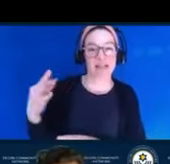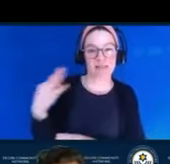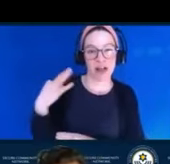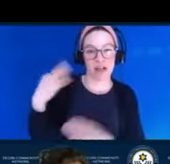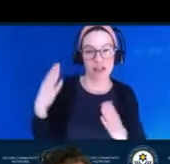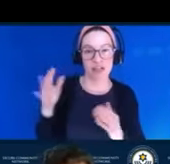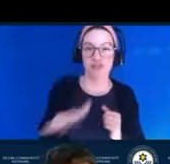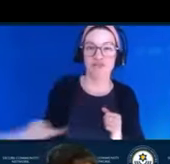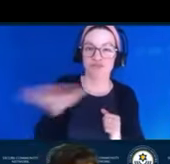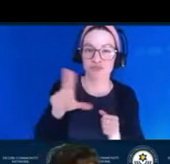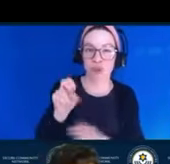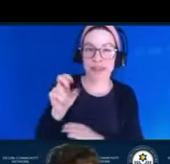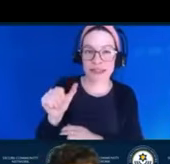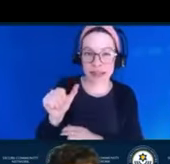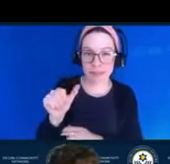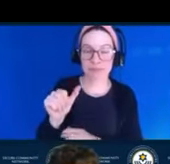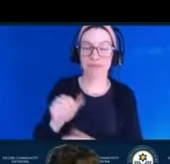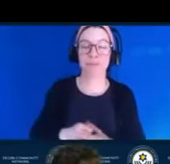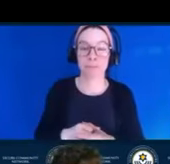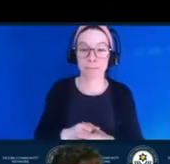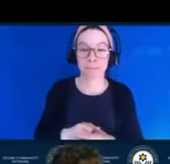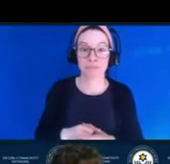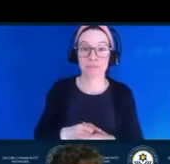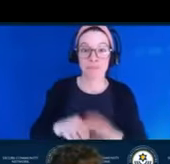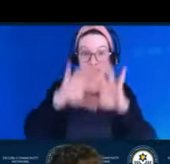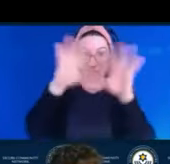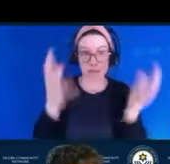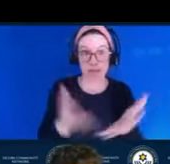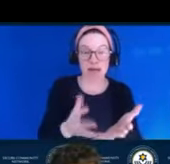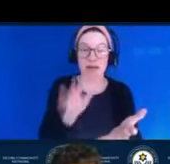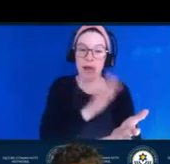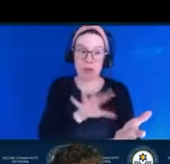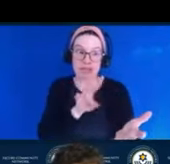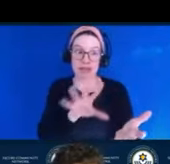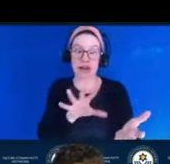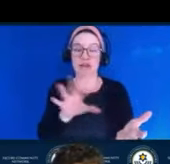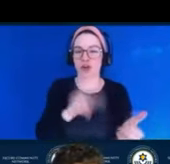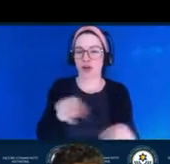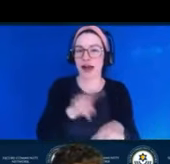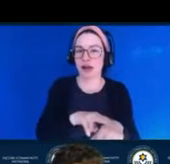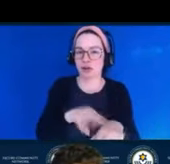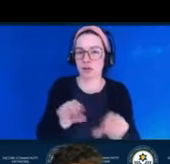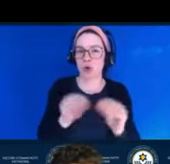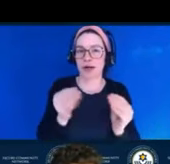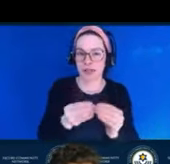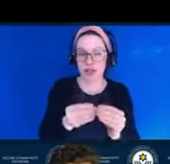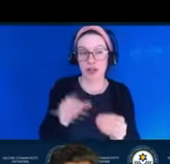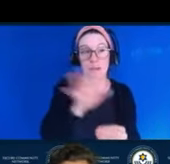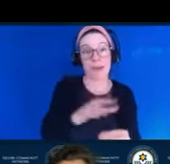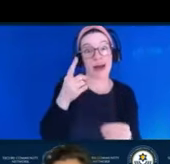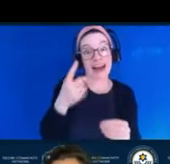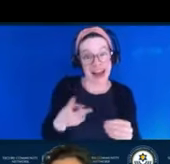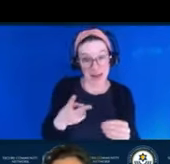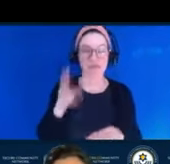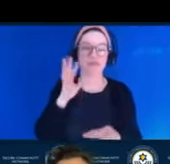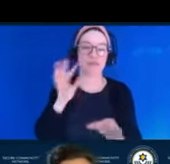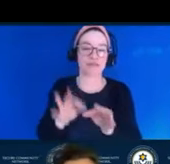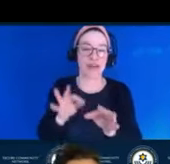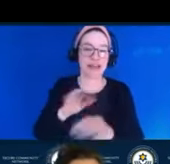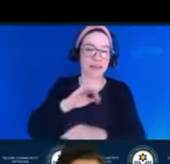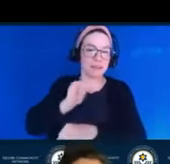States. About 75 are national organizations, and about half of those are faith-based organizations representing